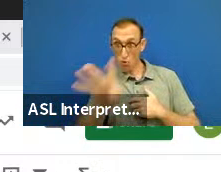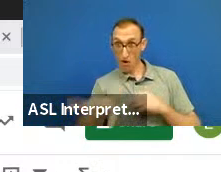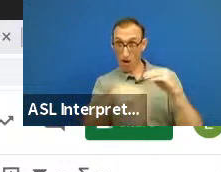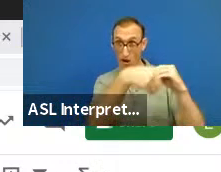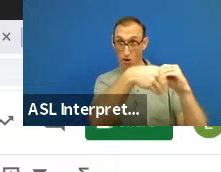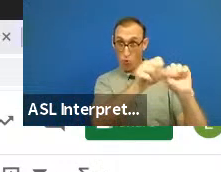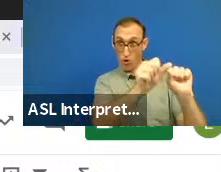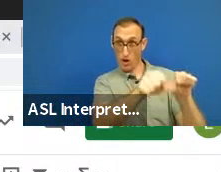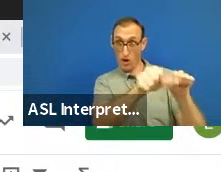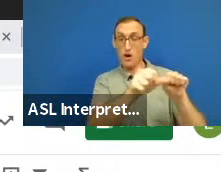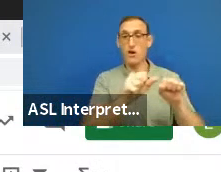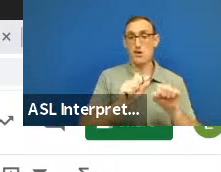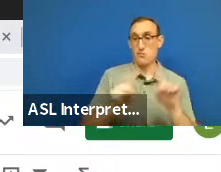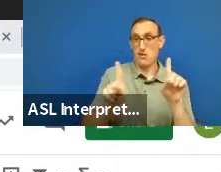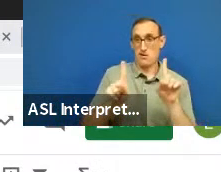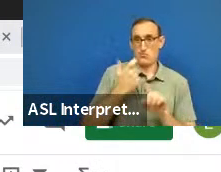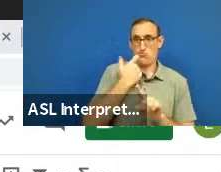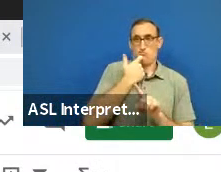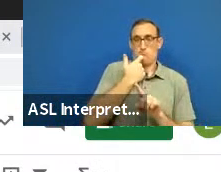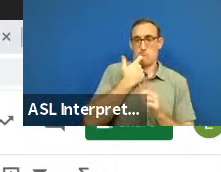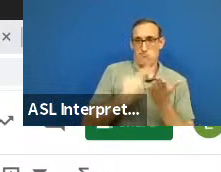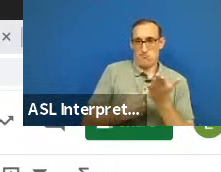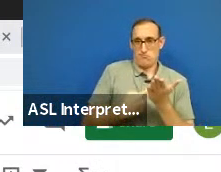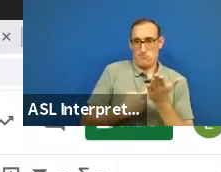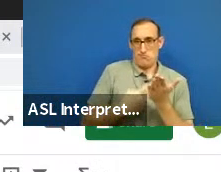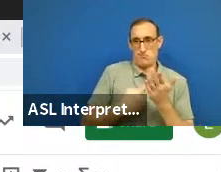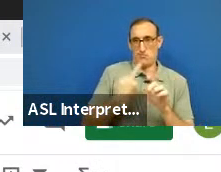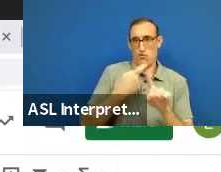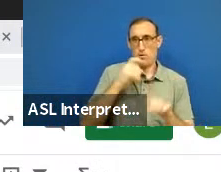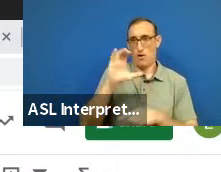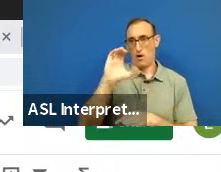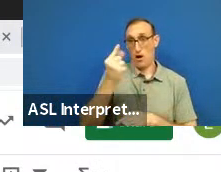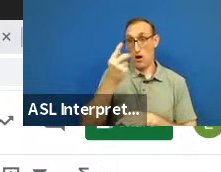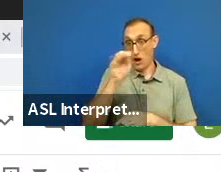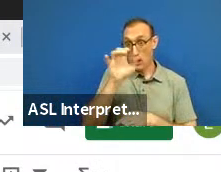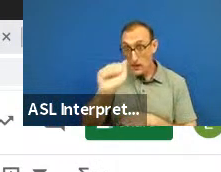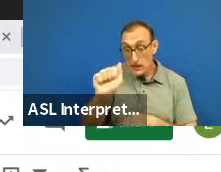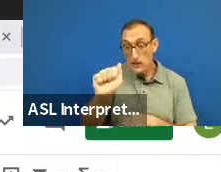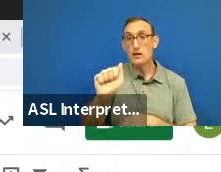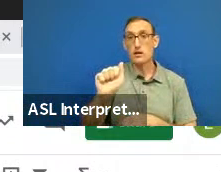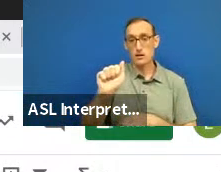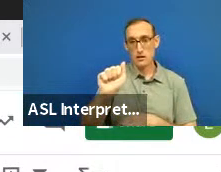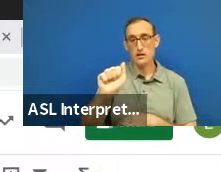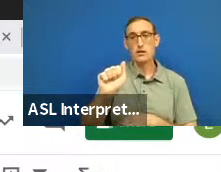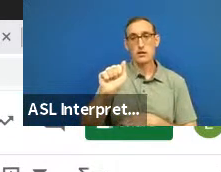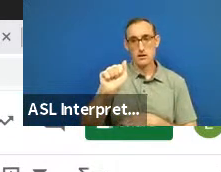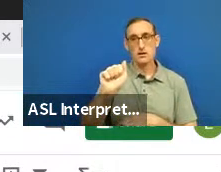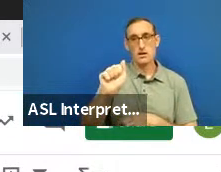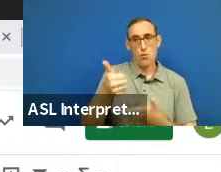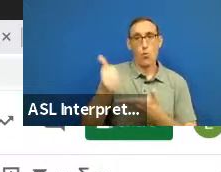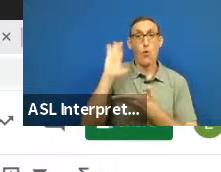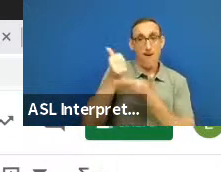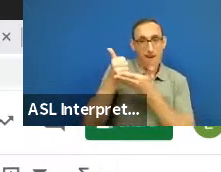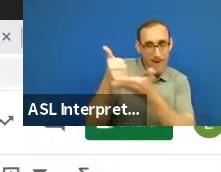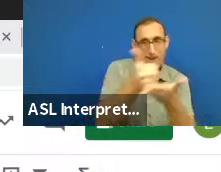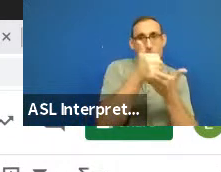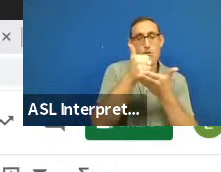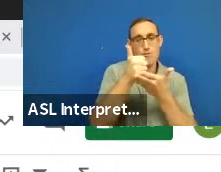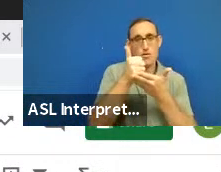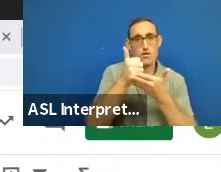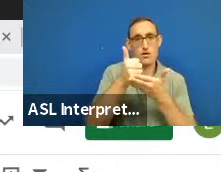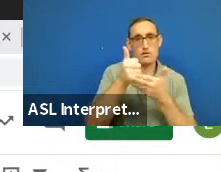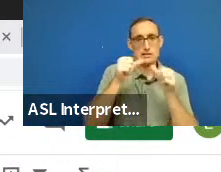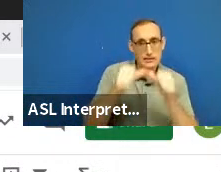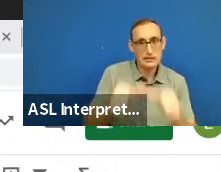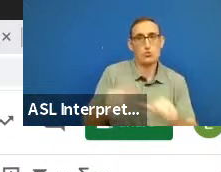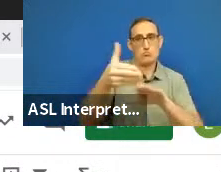to this directive, it is related to our continuous improvement overall as a governance team. I don't